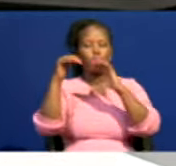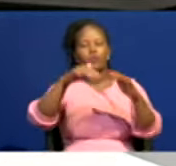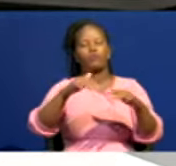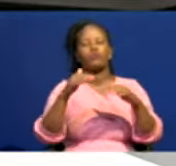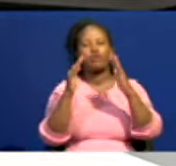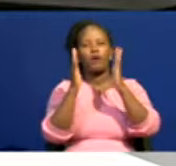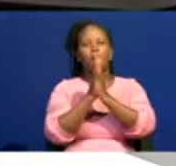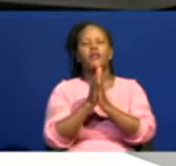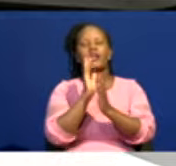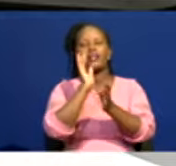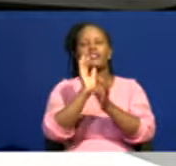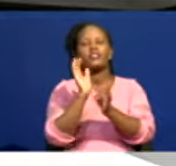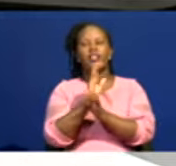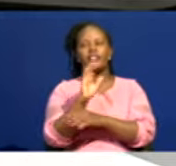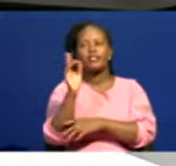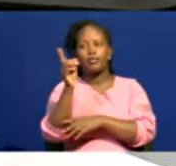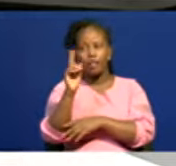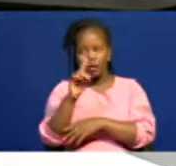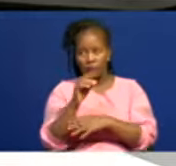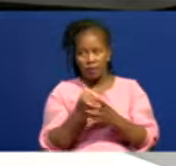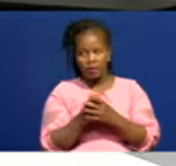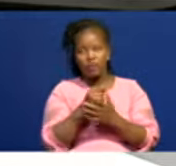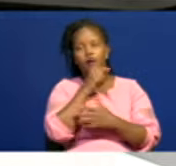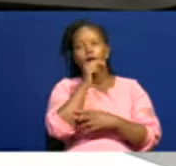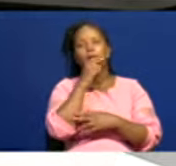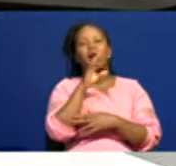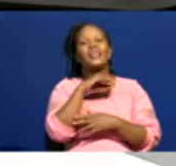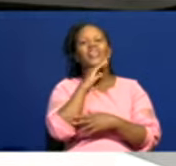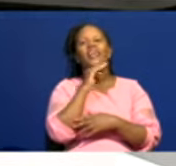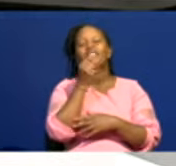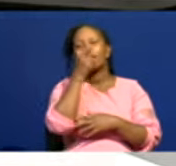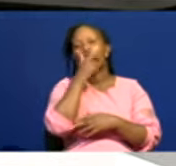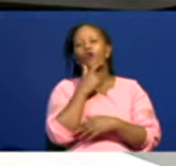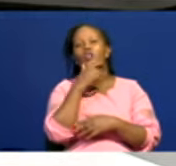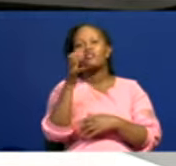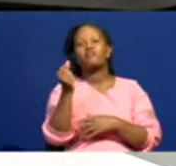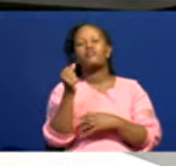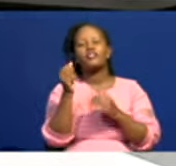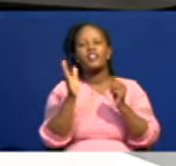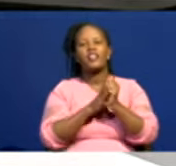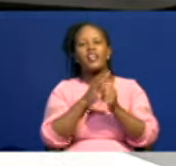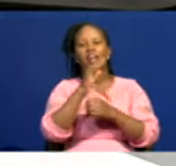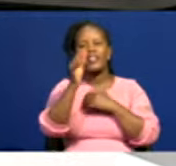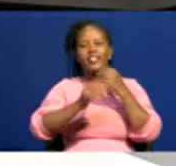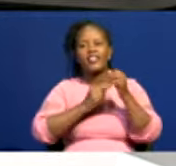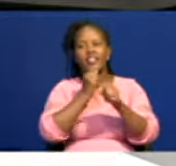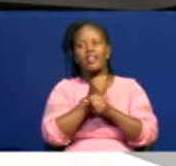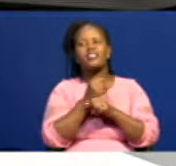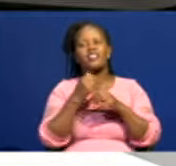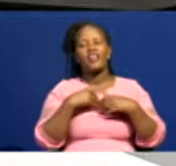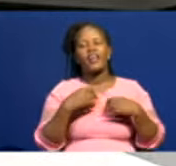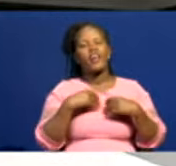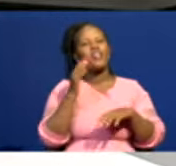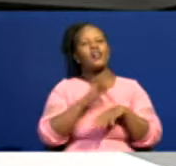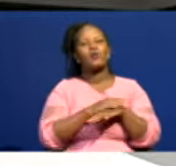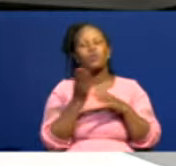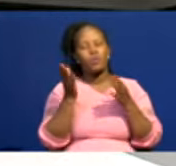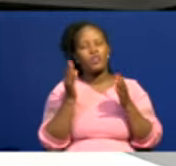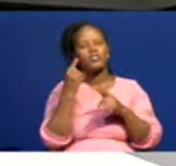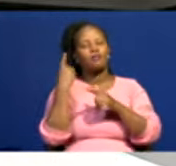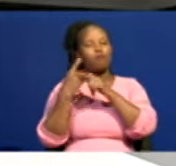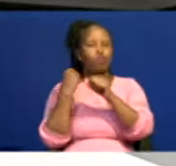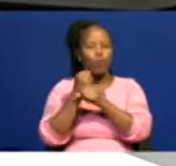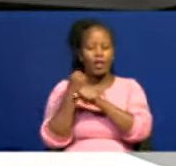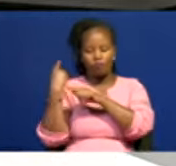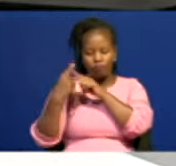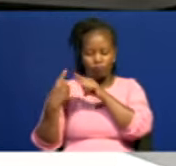Nairobi. Kibwana, who passed on at the age of 59, had an illustrious career in the media industry. The late Kibwana produced popular